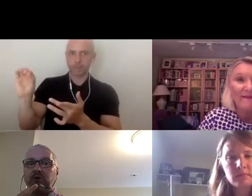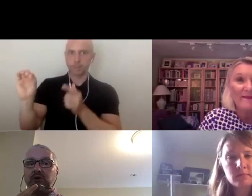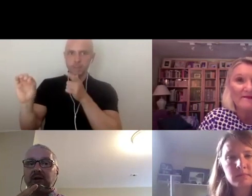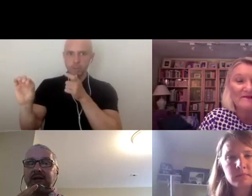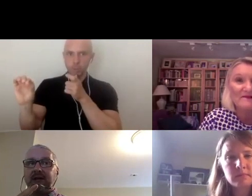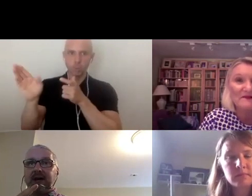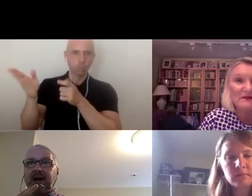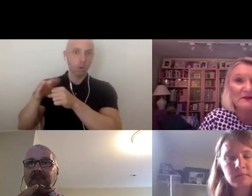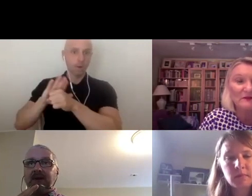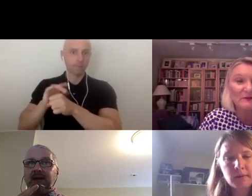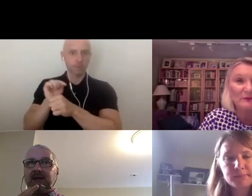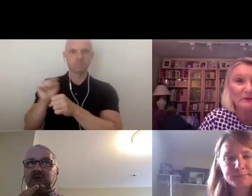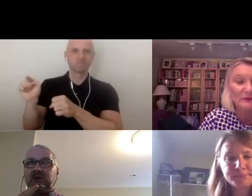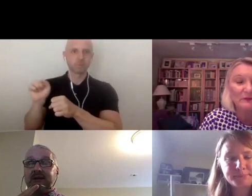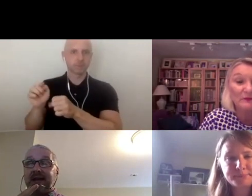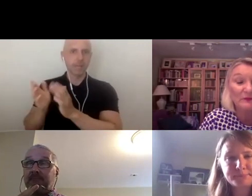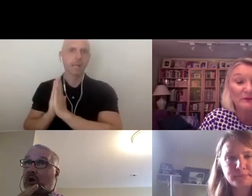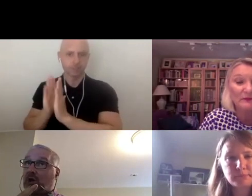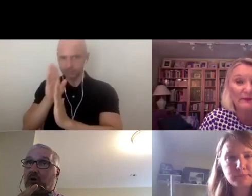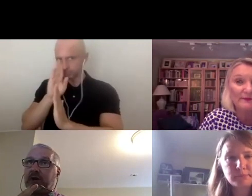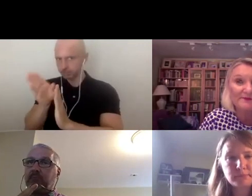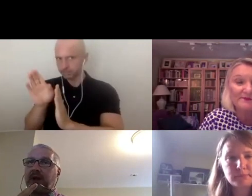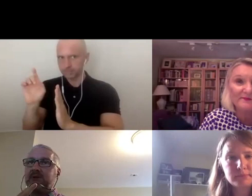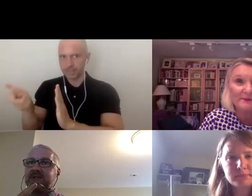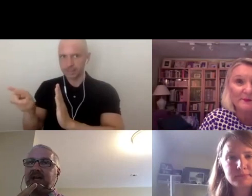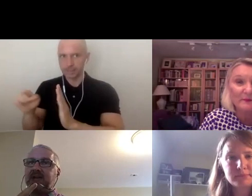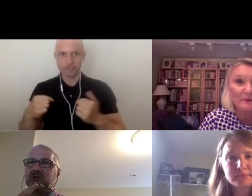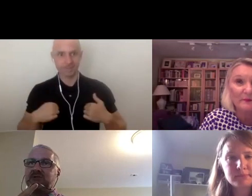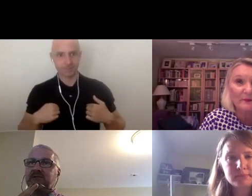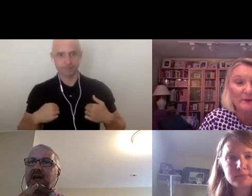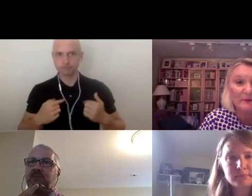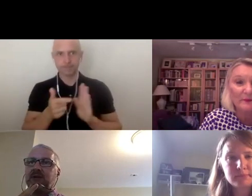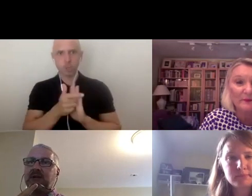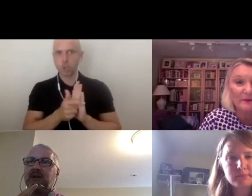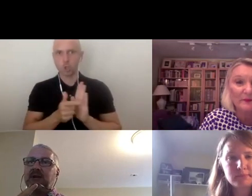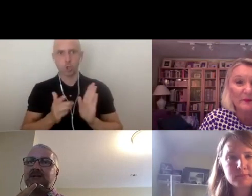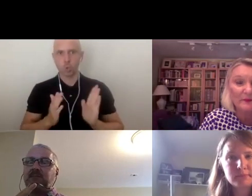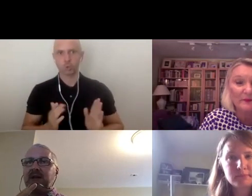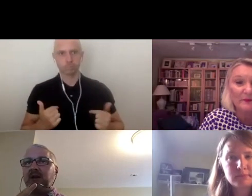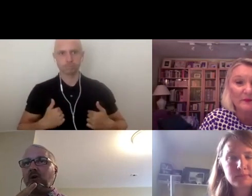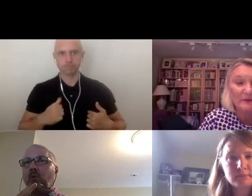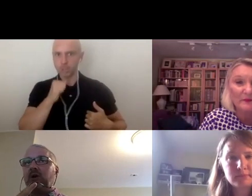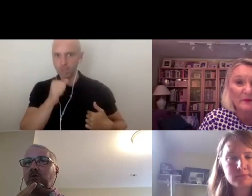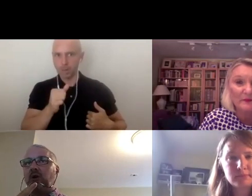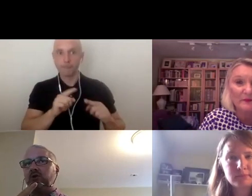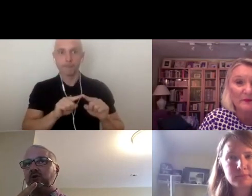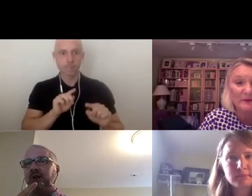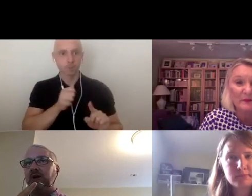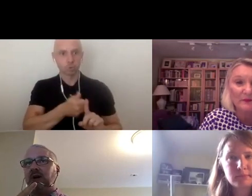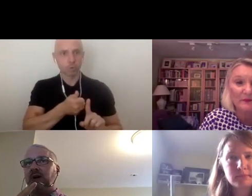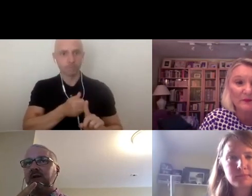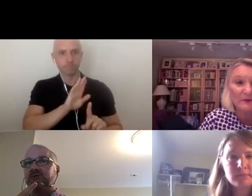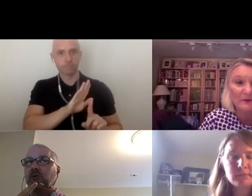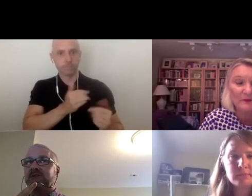what it would look like. Again, I'm not a lawyer, but I would say in terms of liability, depending on what you are